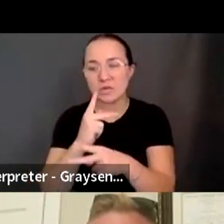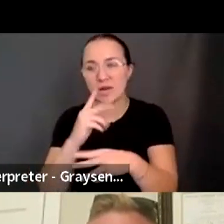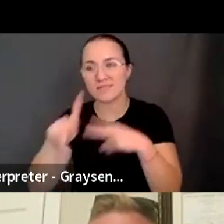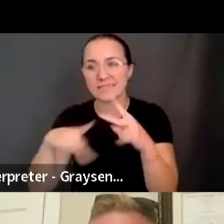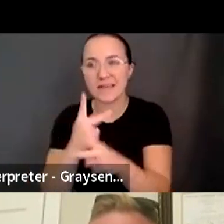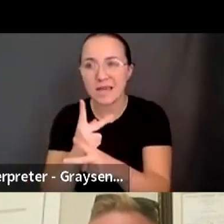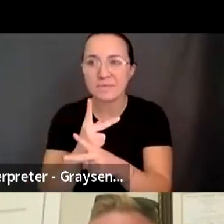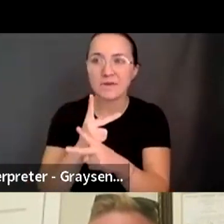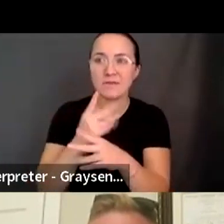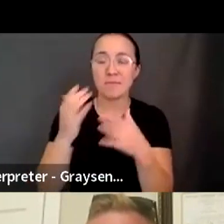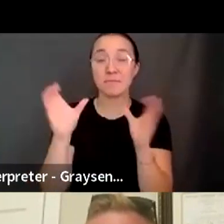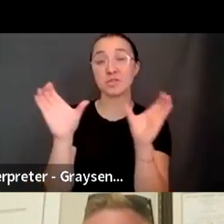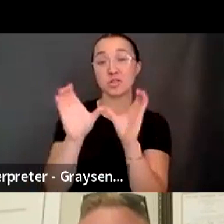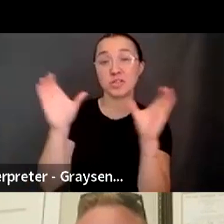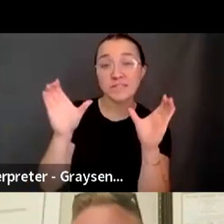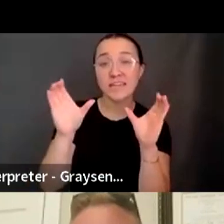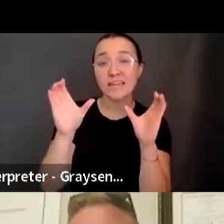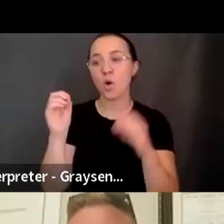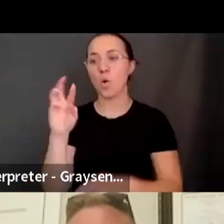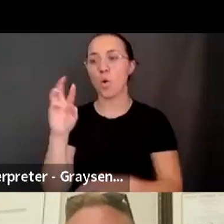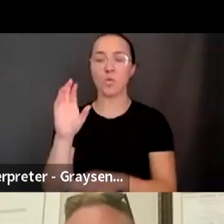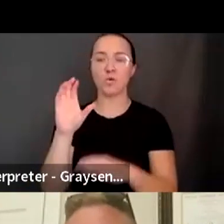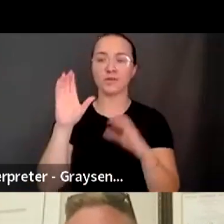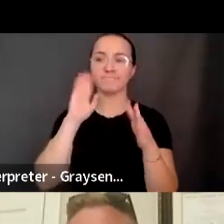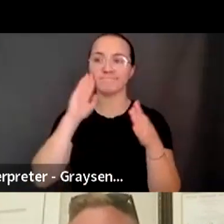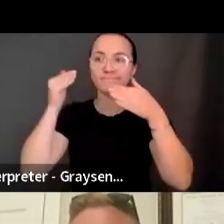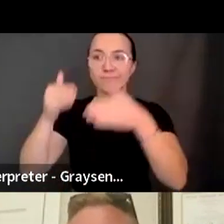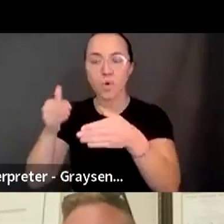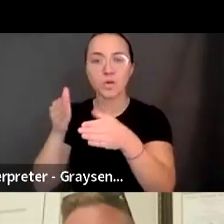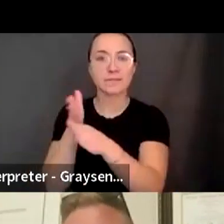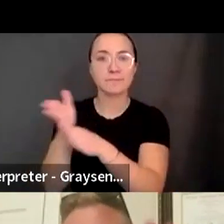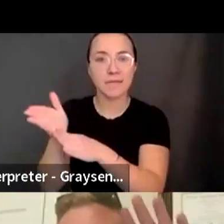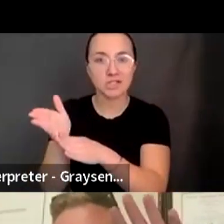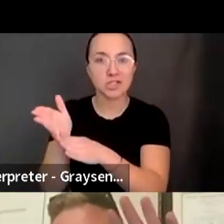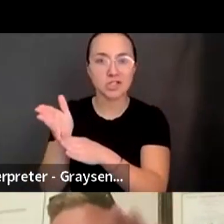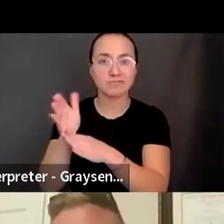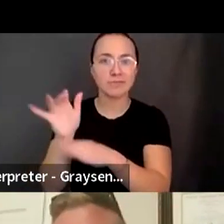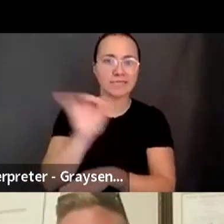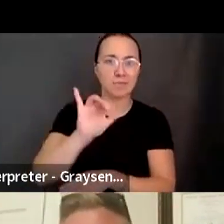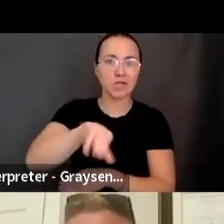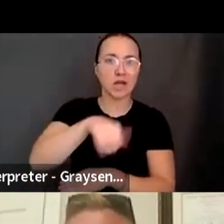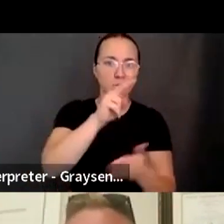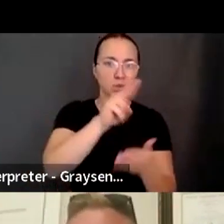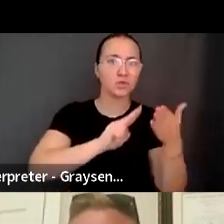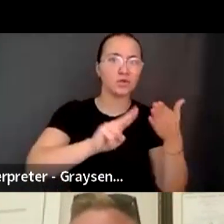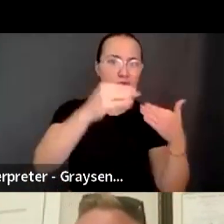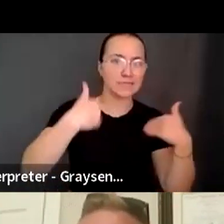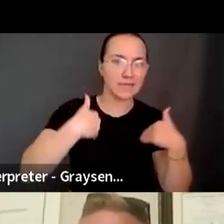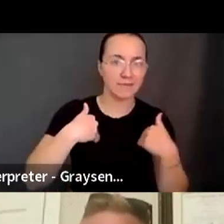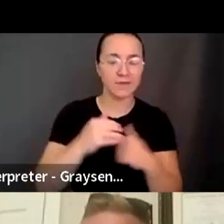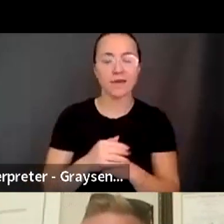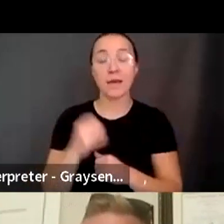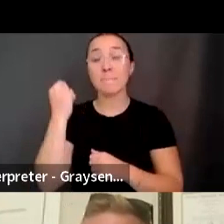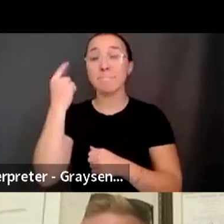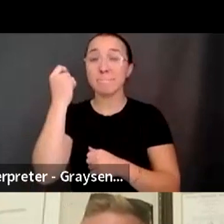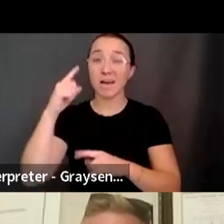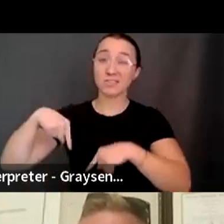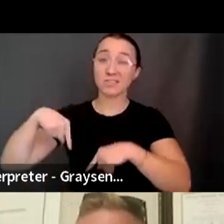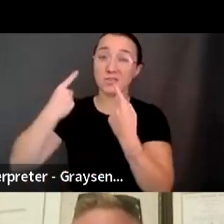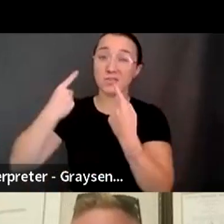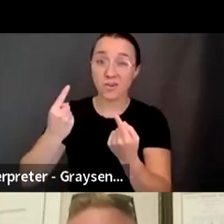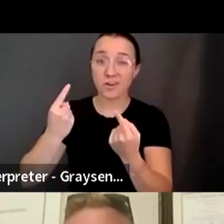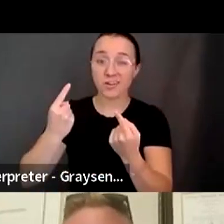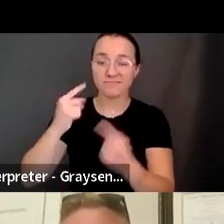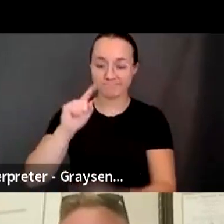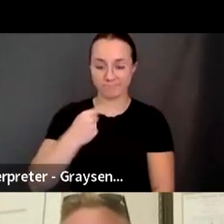know, certificate or concentration or something like other universities have. So far, Stephanie, it's basically me, you know.